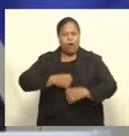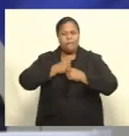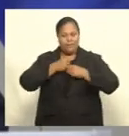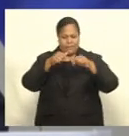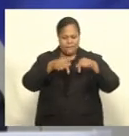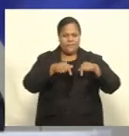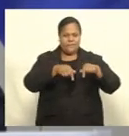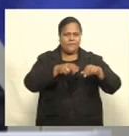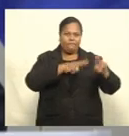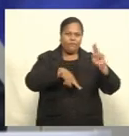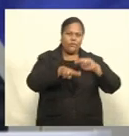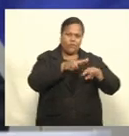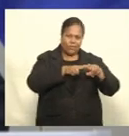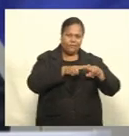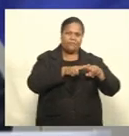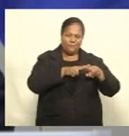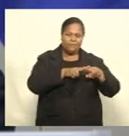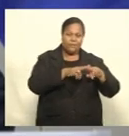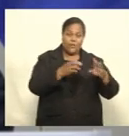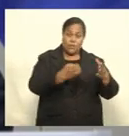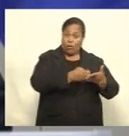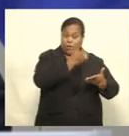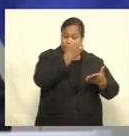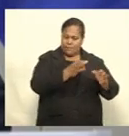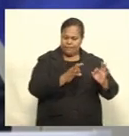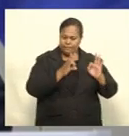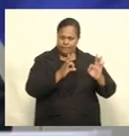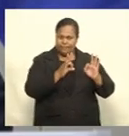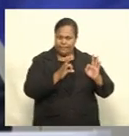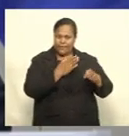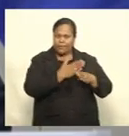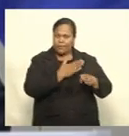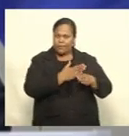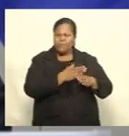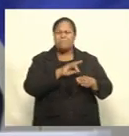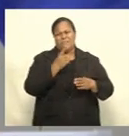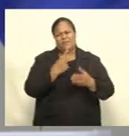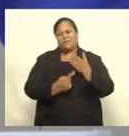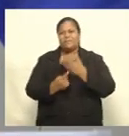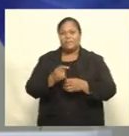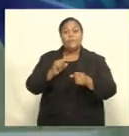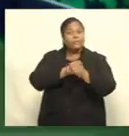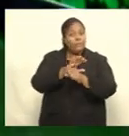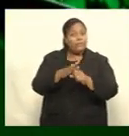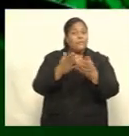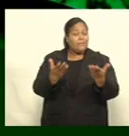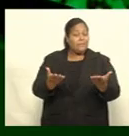of the economy, but of this dreadful COVID pandemic.